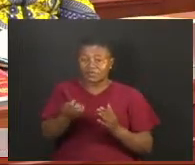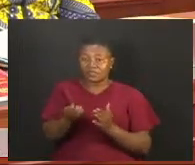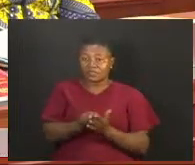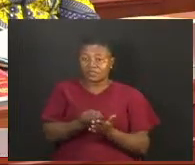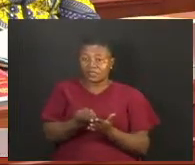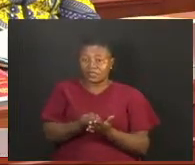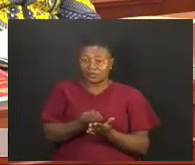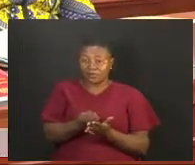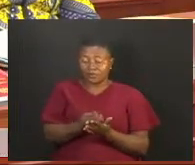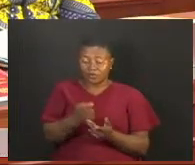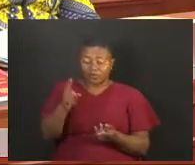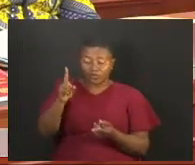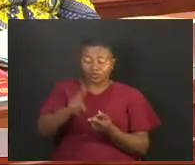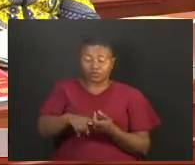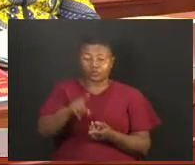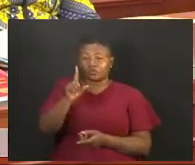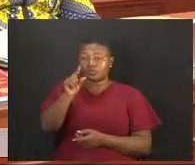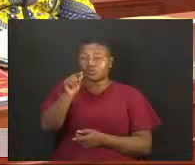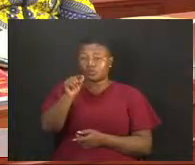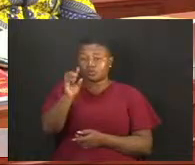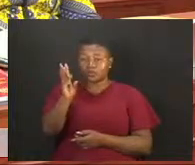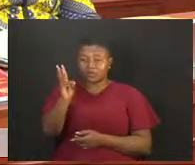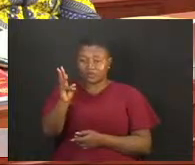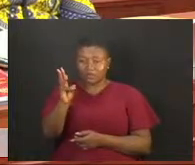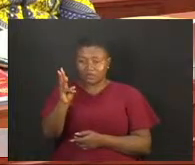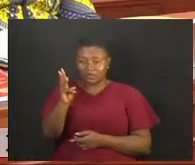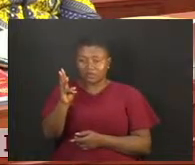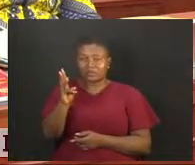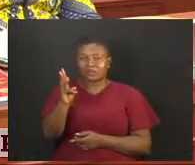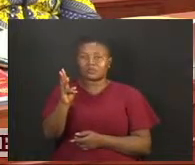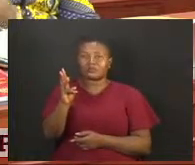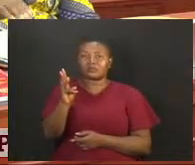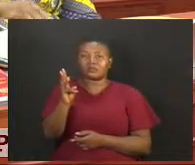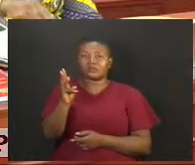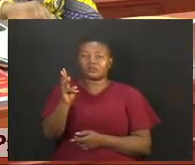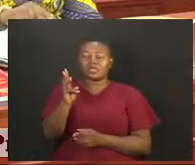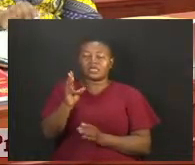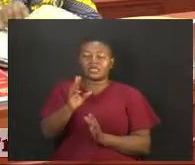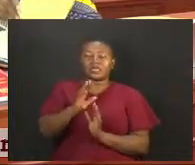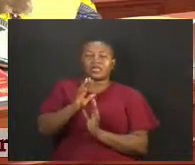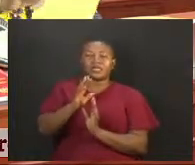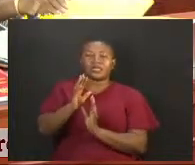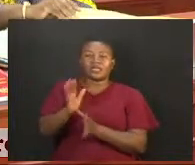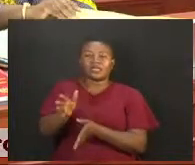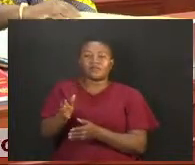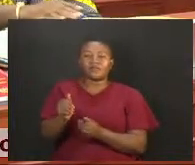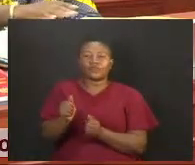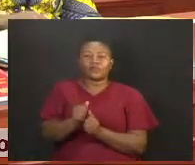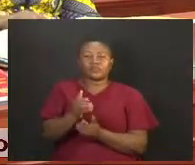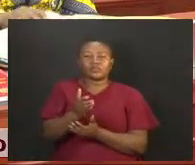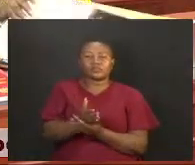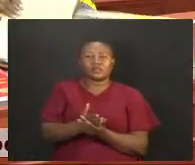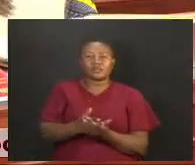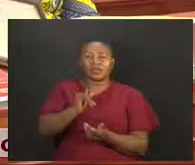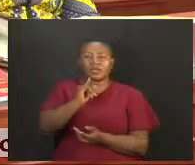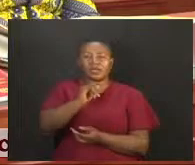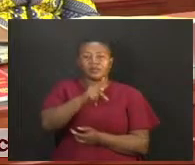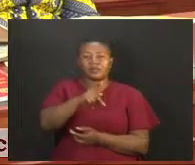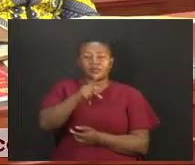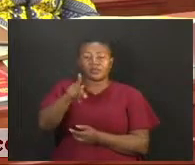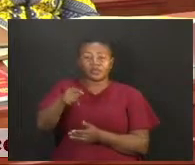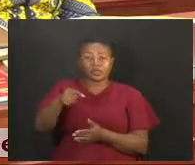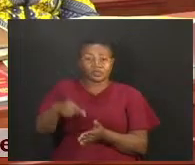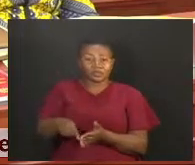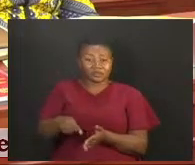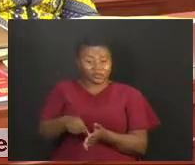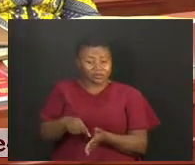to 2016 and left us with some IPP debts.